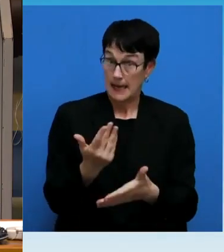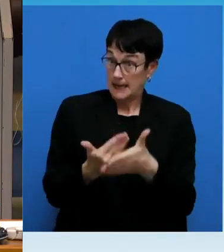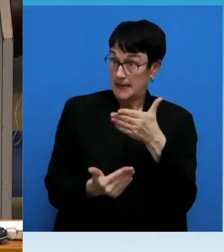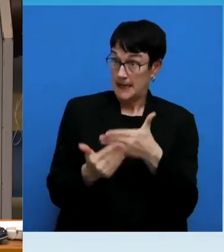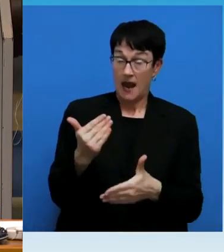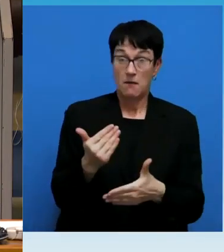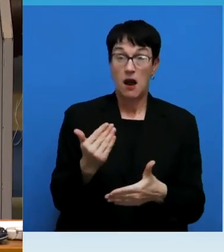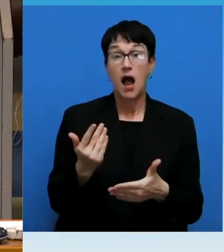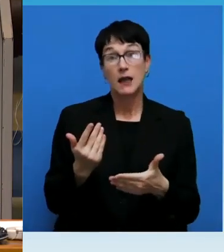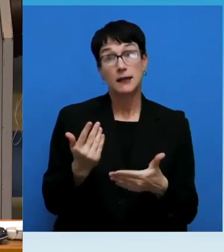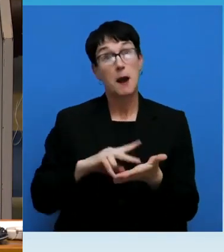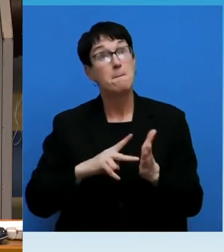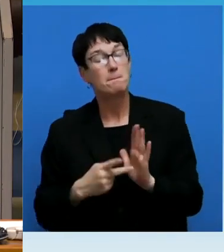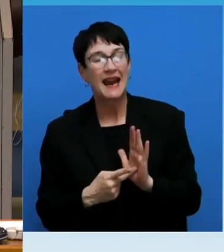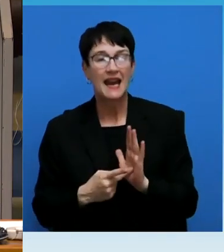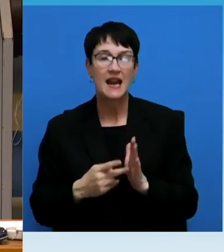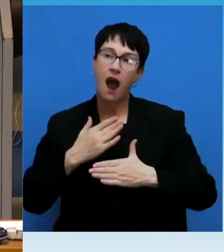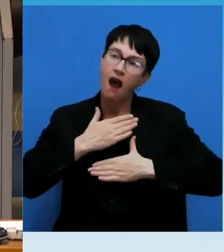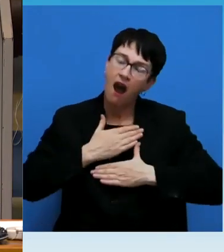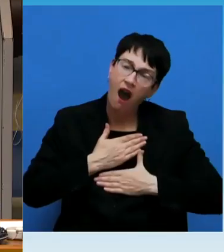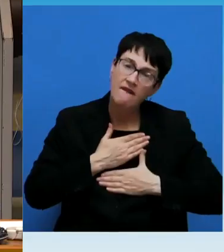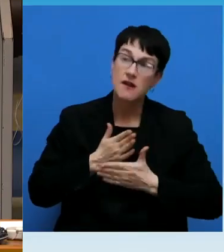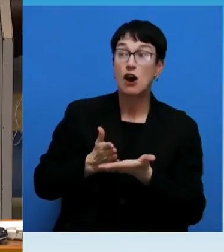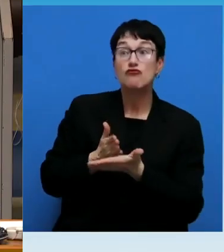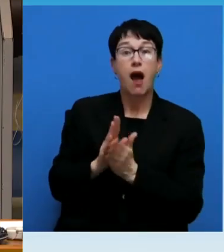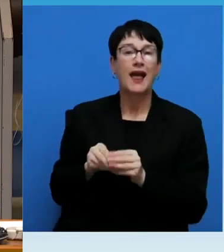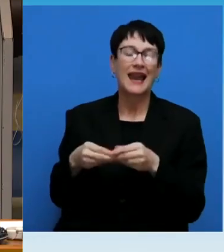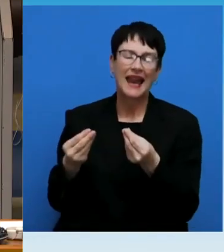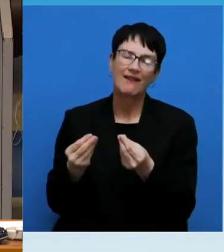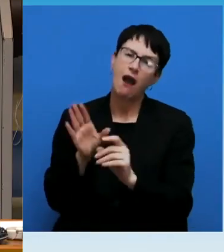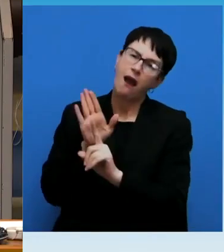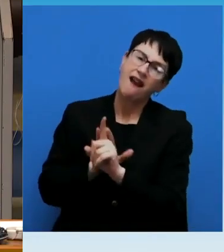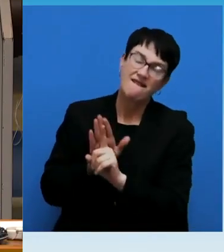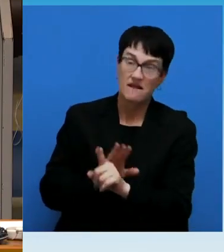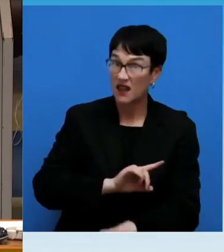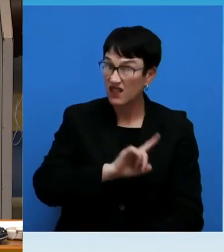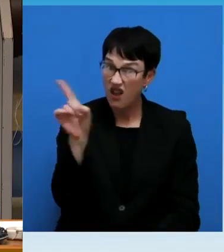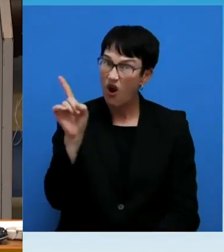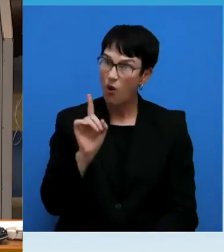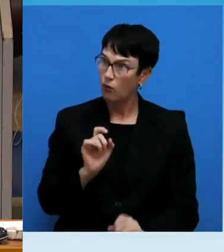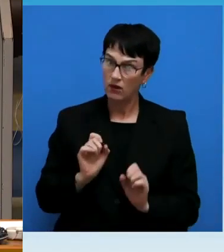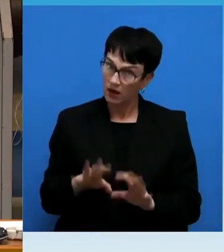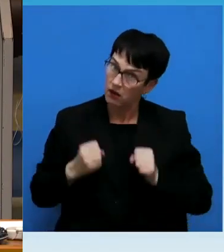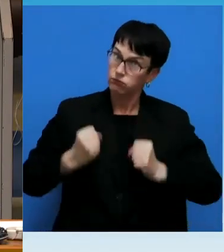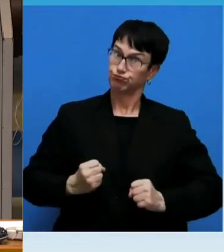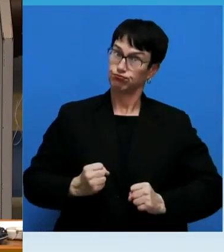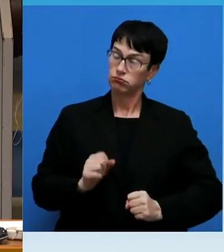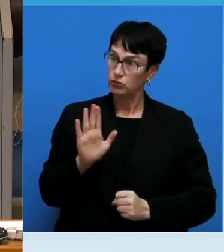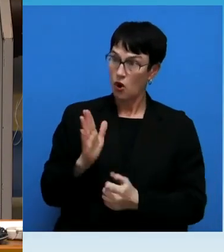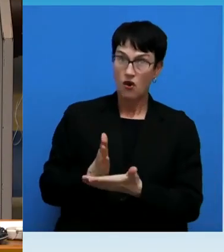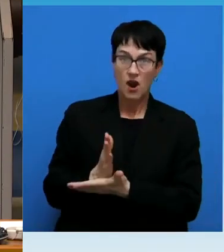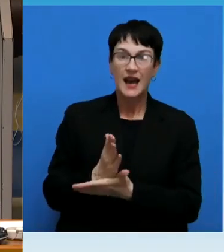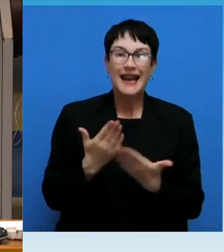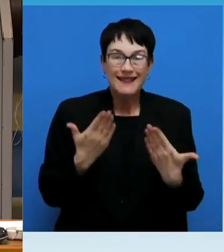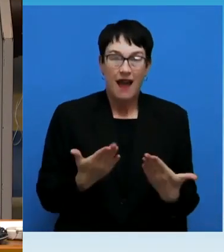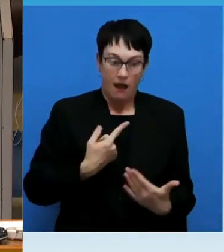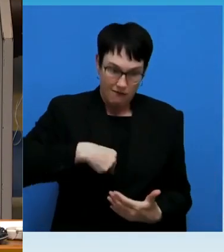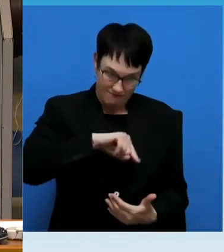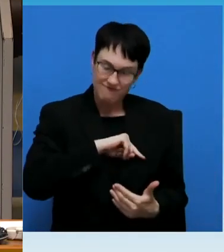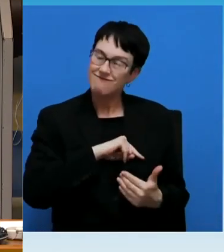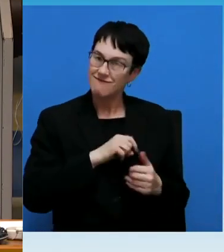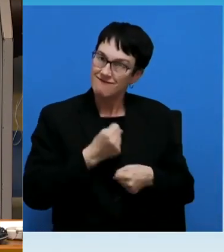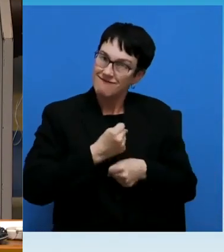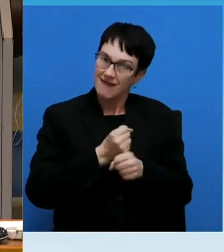right. And we are a better institution because of you. But we cannot do the work ahead alone. We need